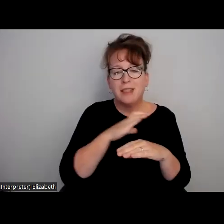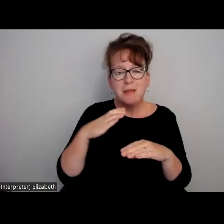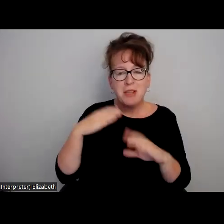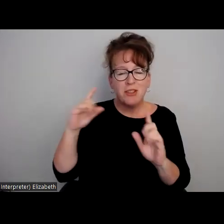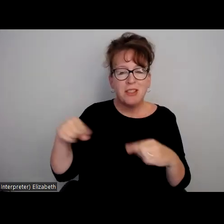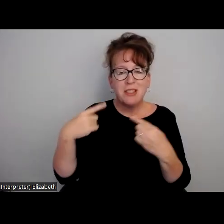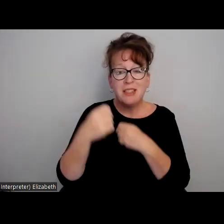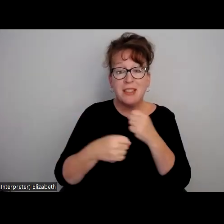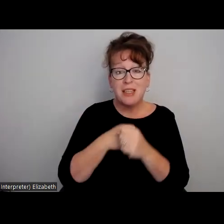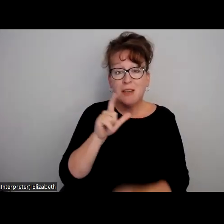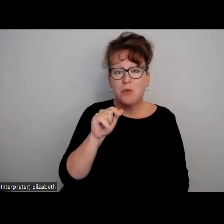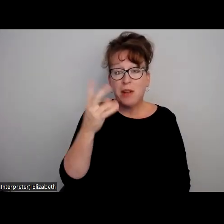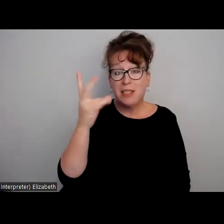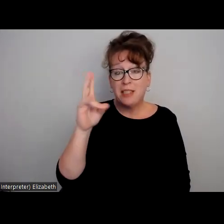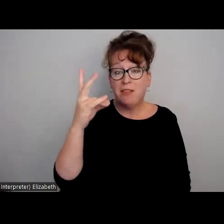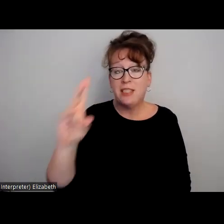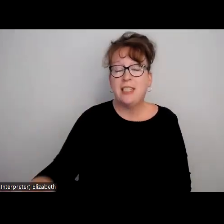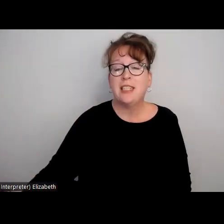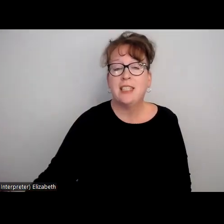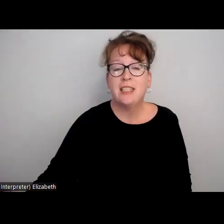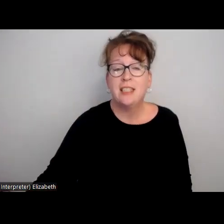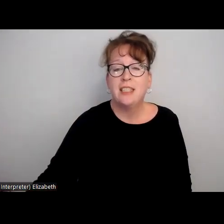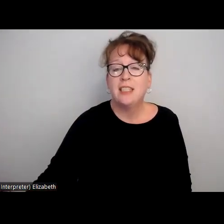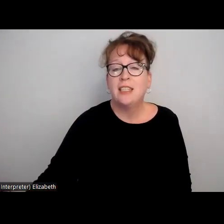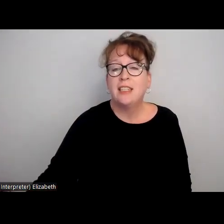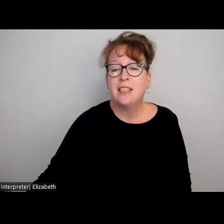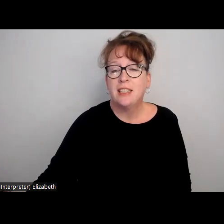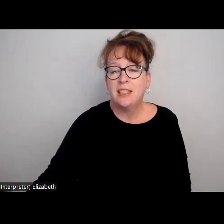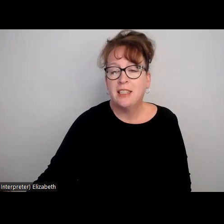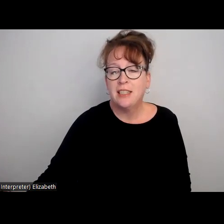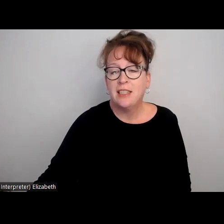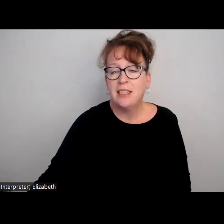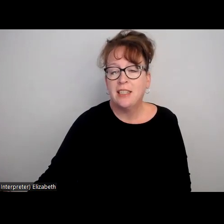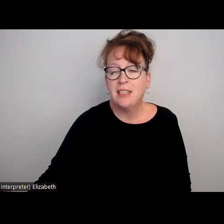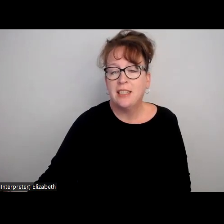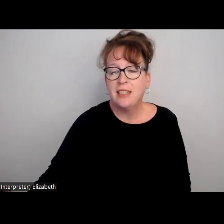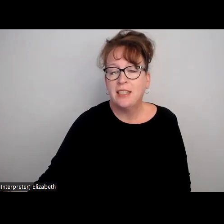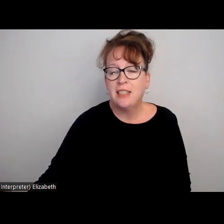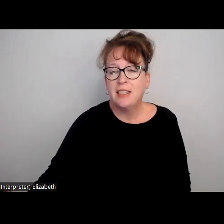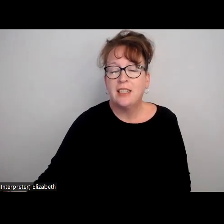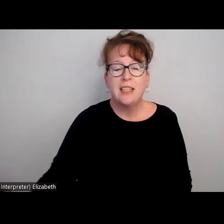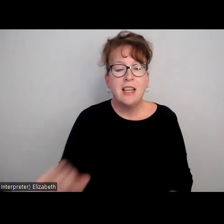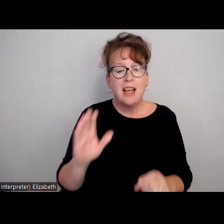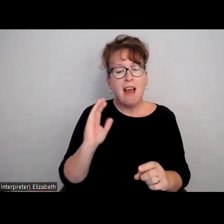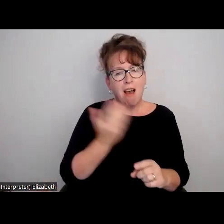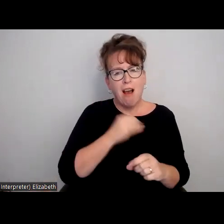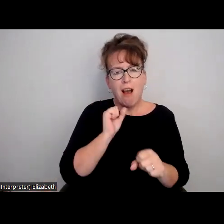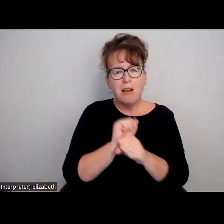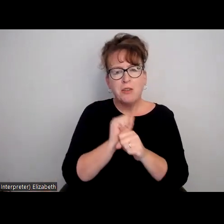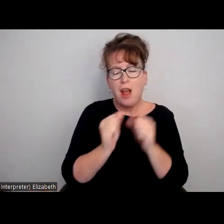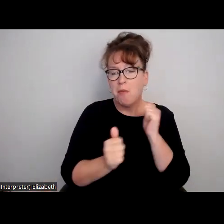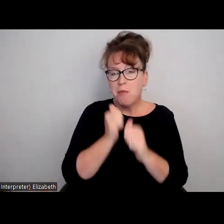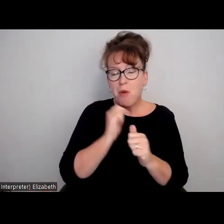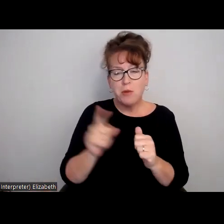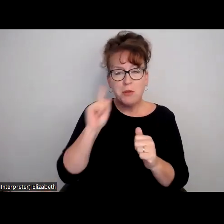2017. So she's the most experienced member of the commission. Basically, our job, you probably hear most about us in terms of